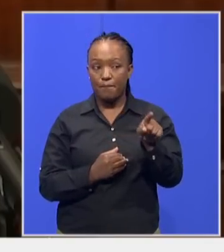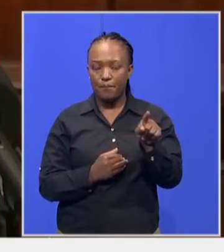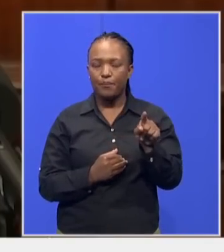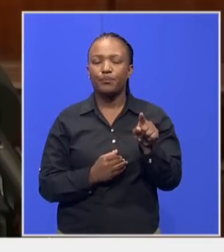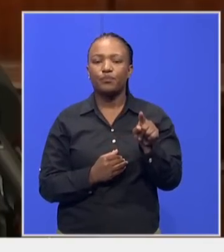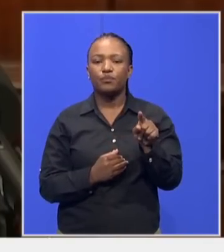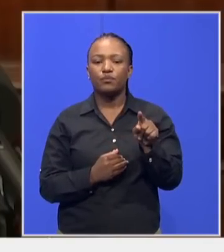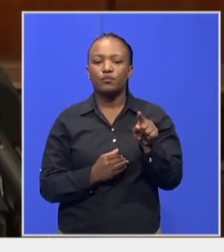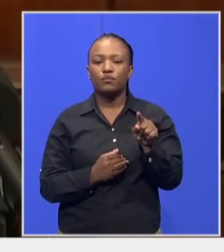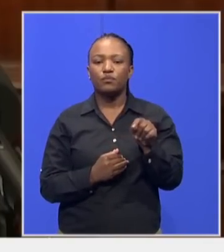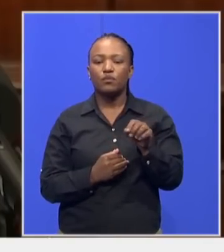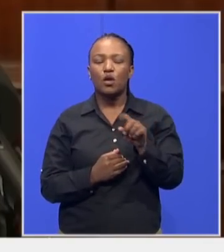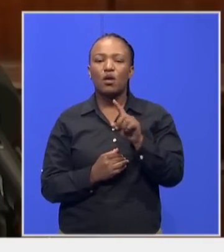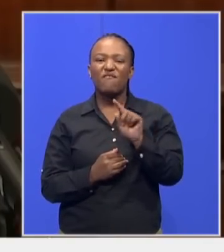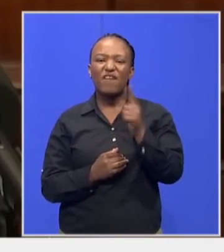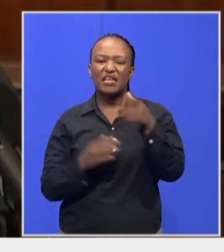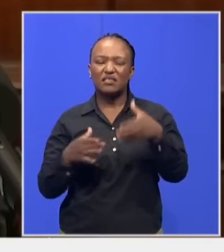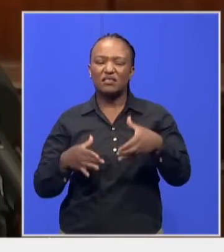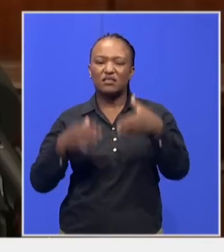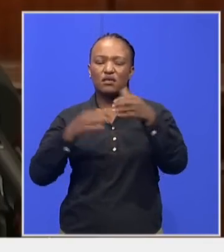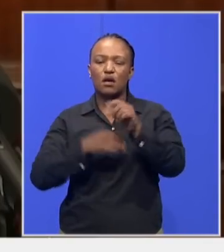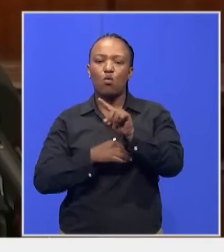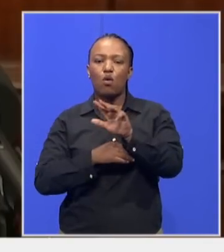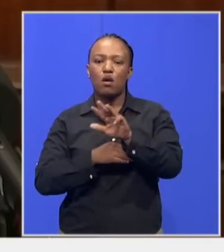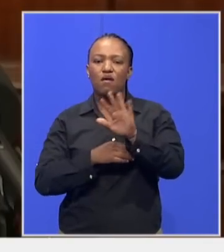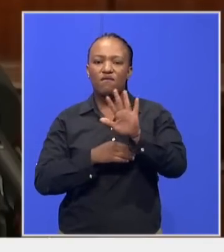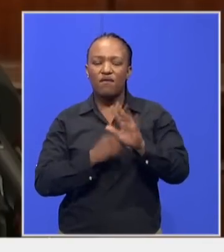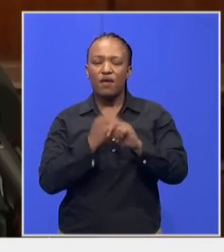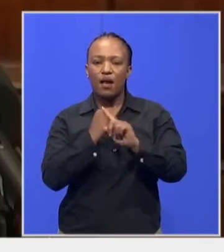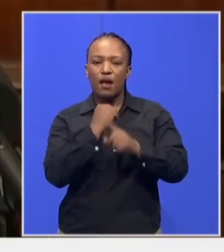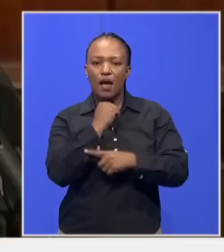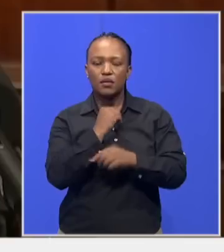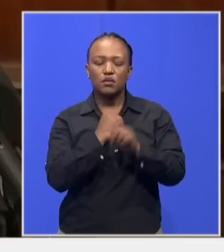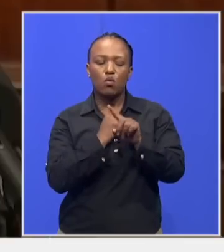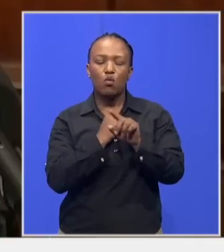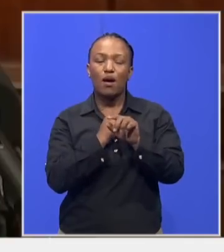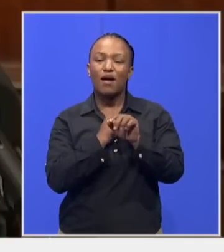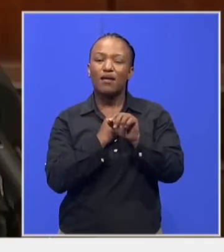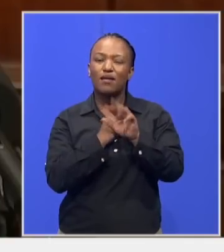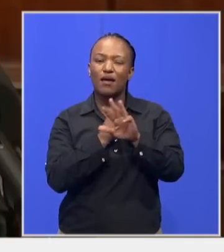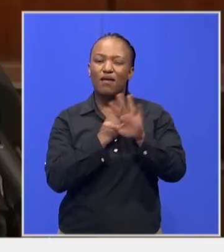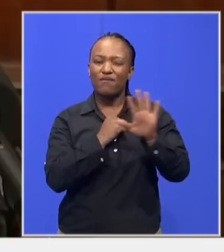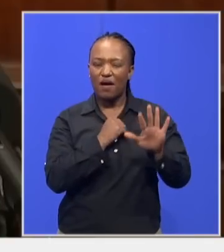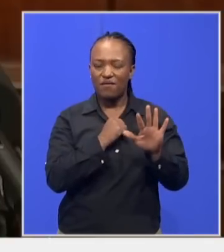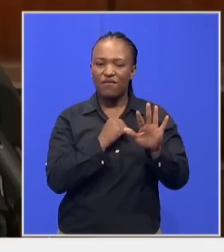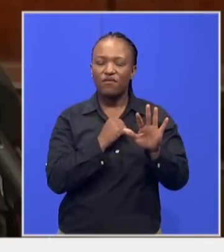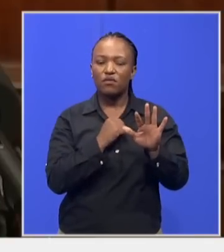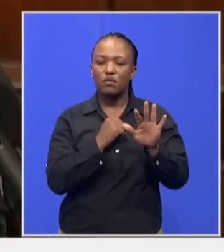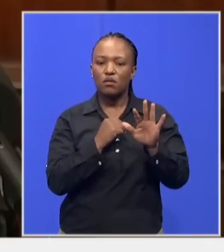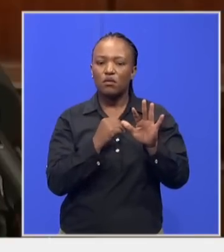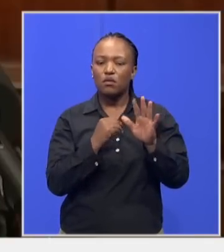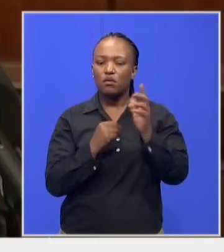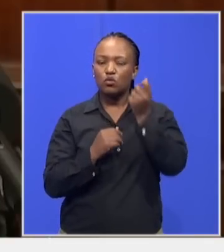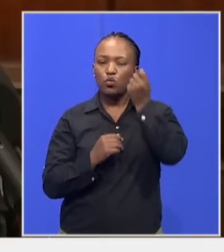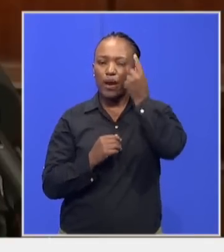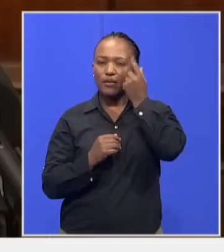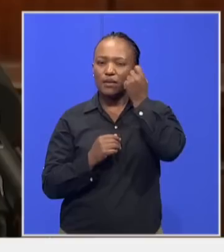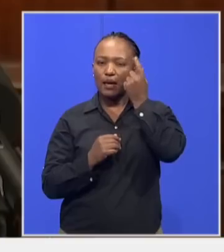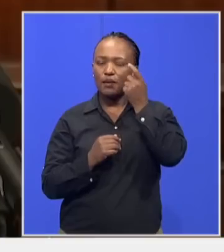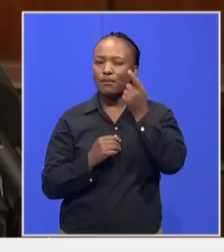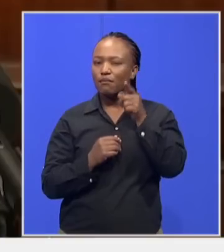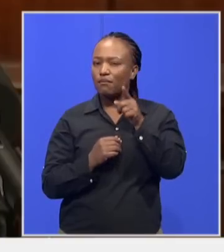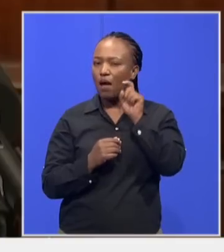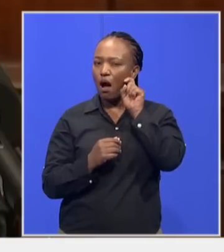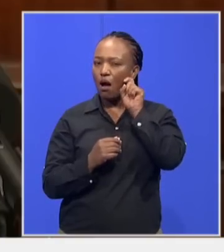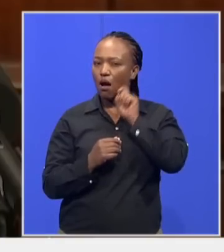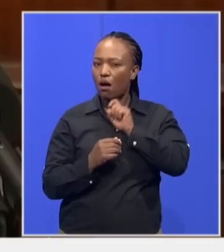unit 1985, the last unit 1990 to be decommissioned. It's important so that we have an appreciation of age. You can see